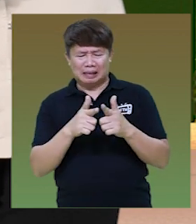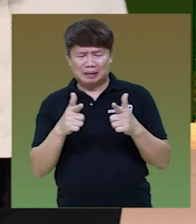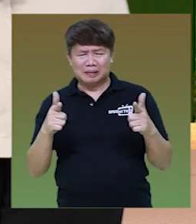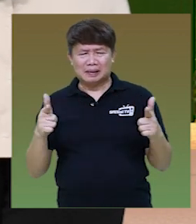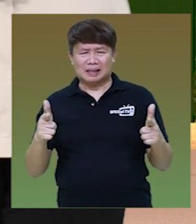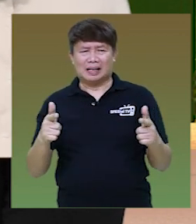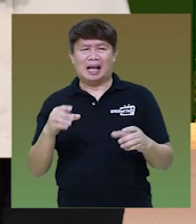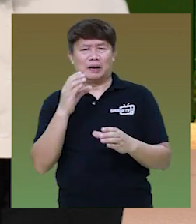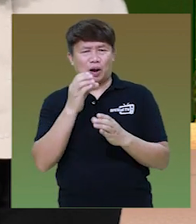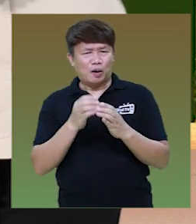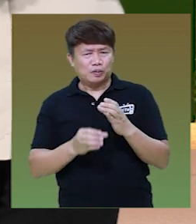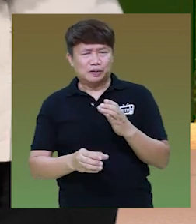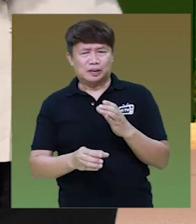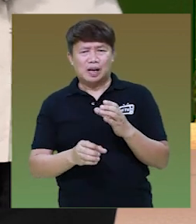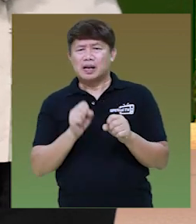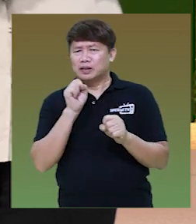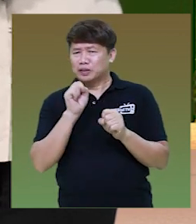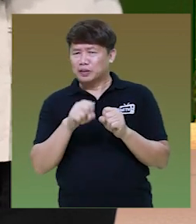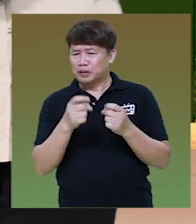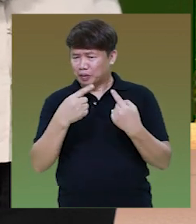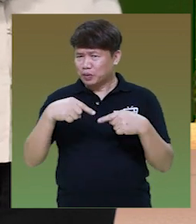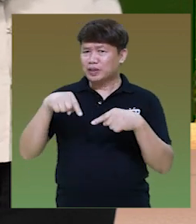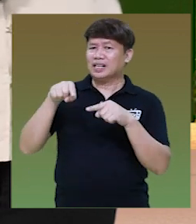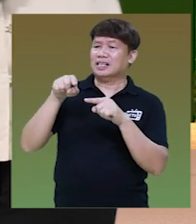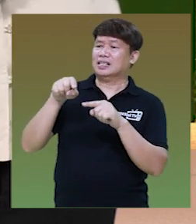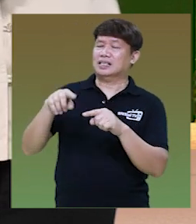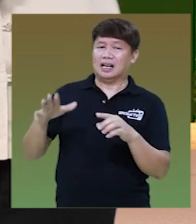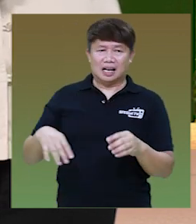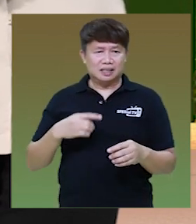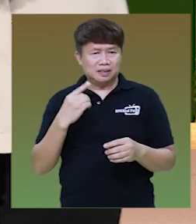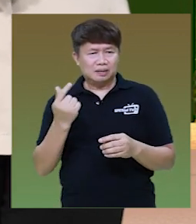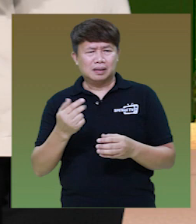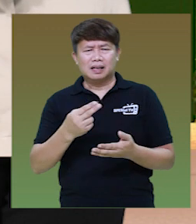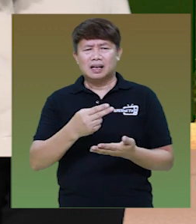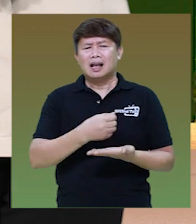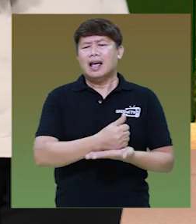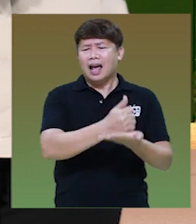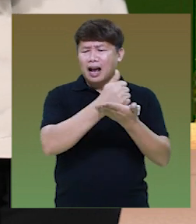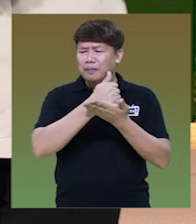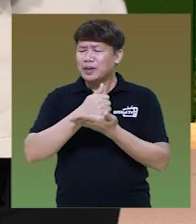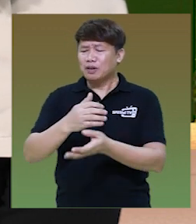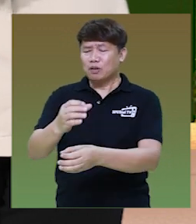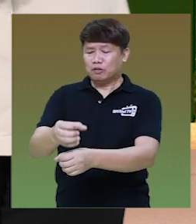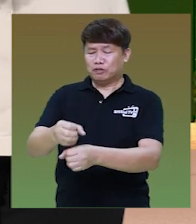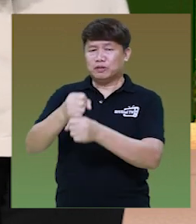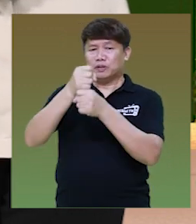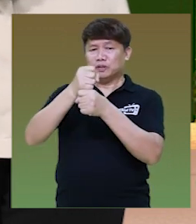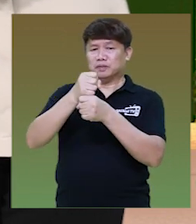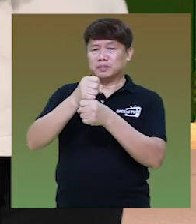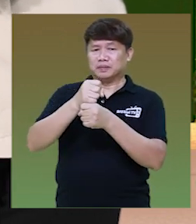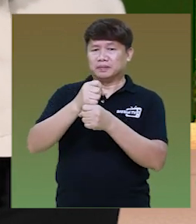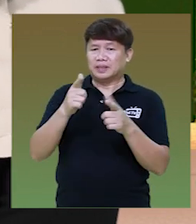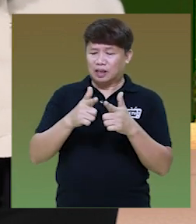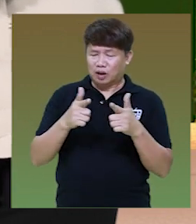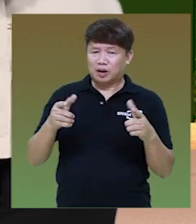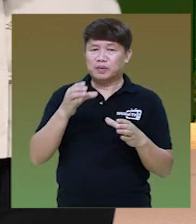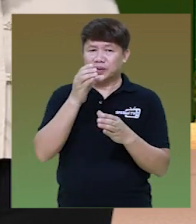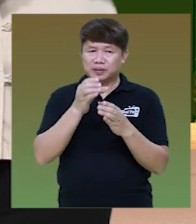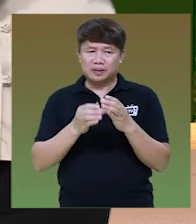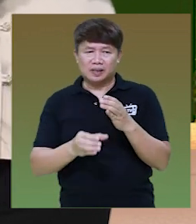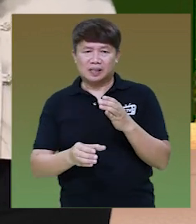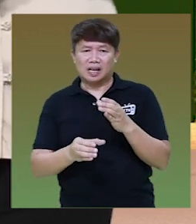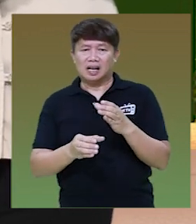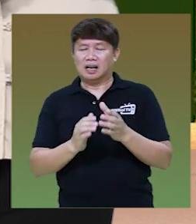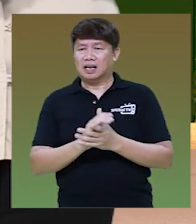enormous carrot. So she went to the dog. "Help me pull up that enormous carrot,"